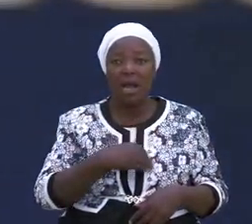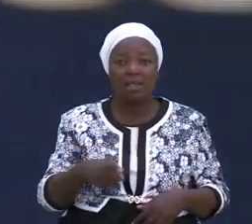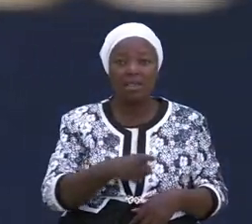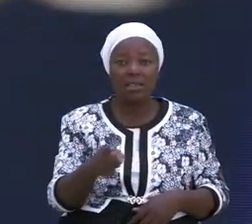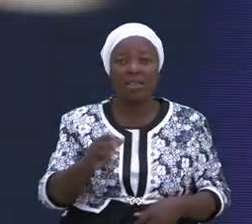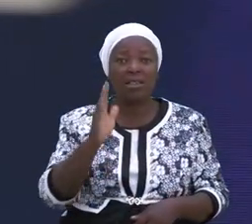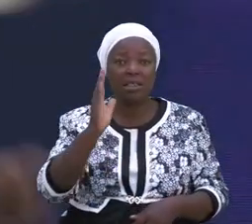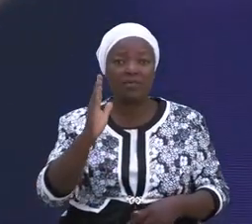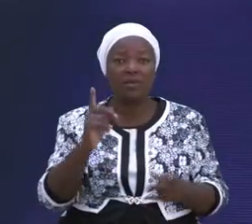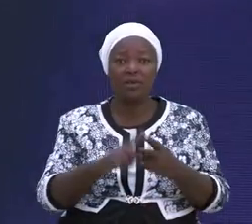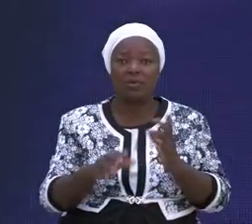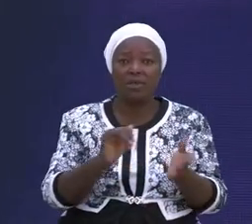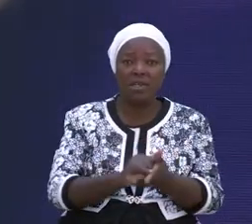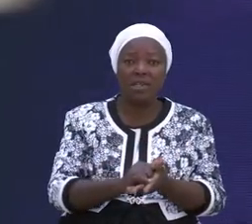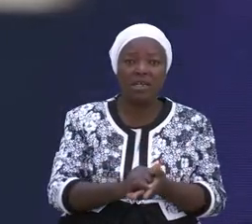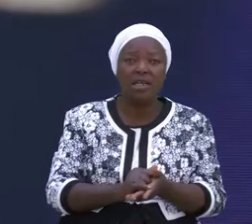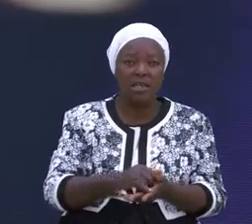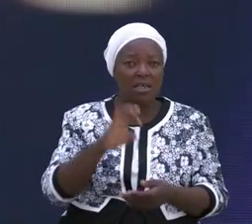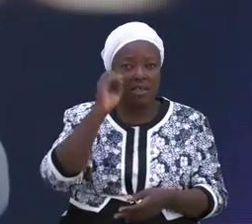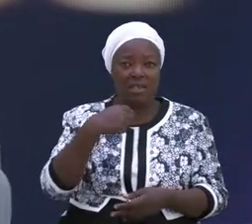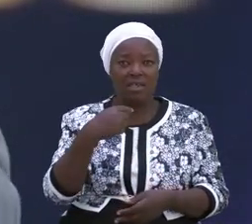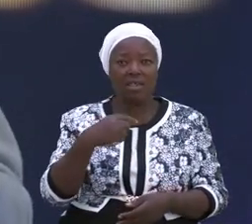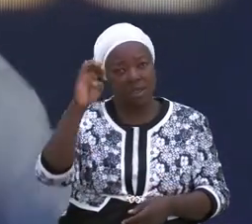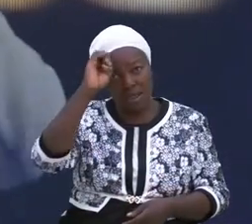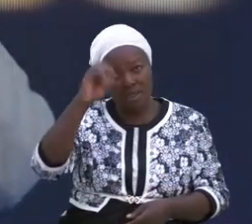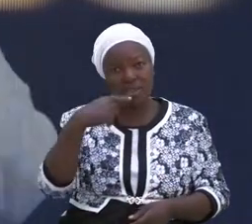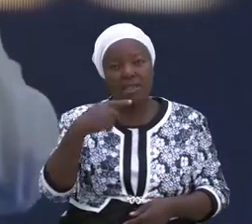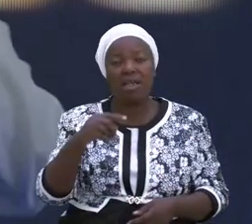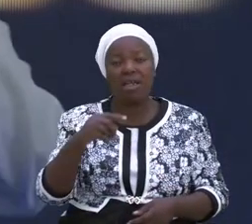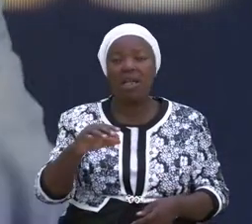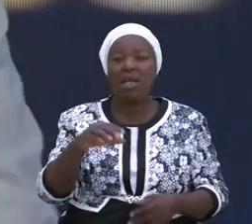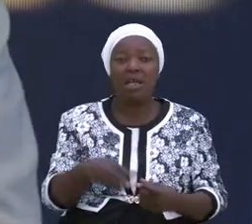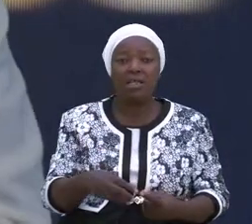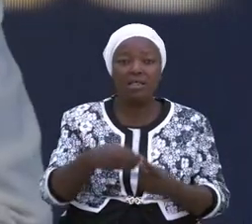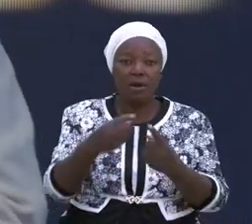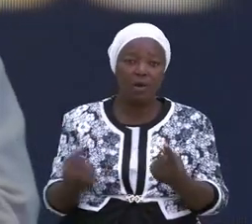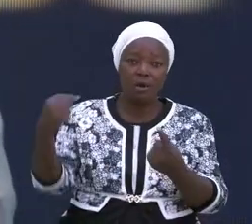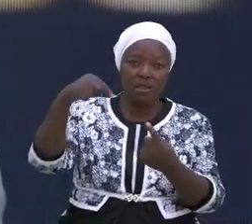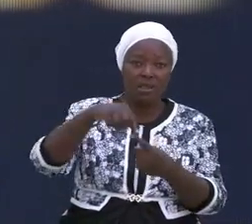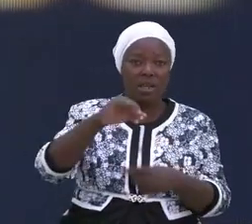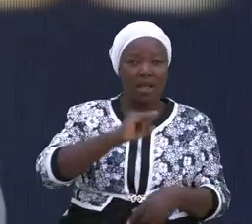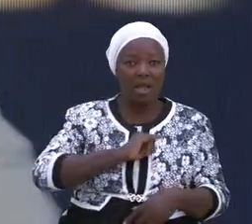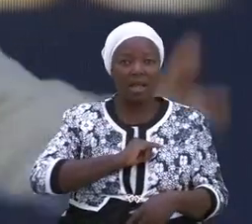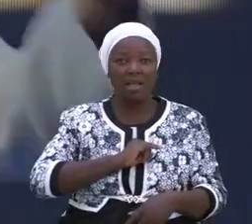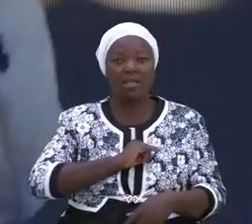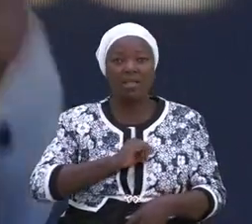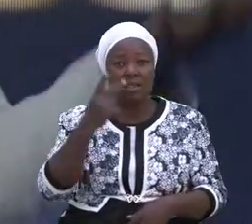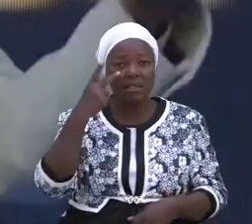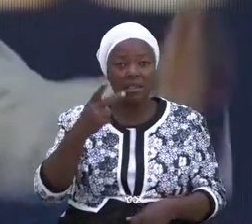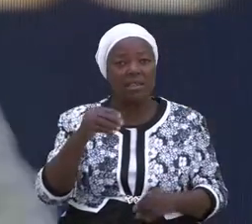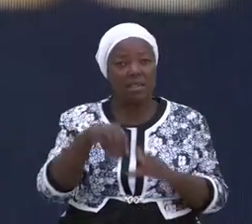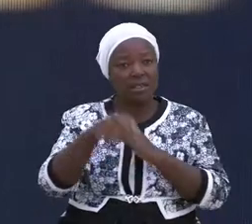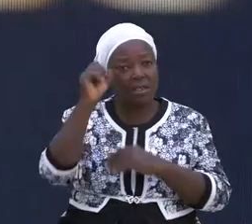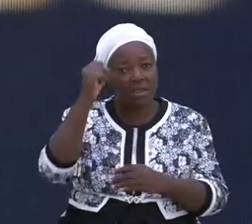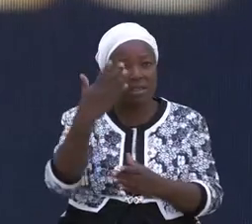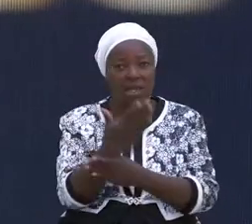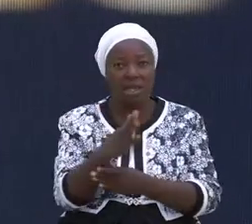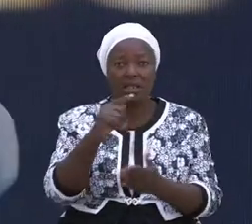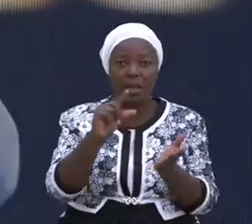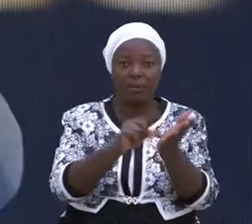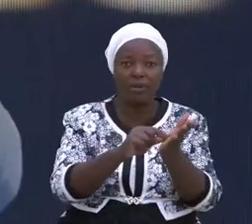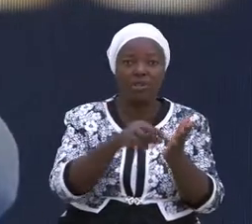to that, he said, except I see in his hand the print of the